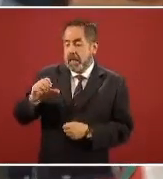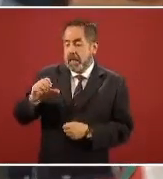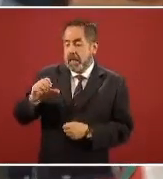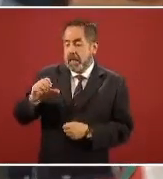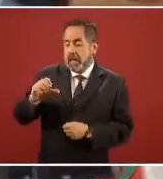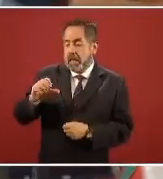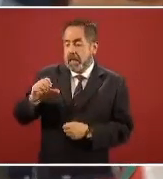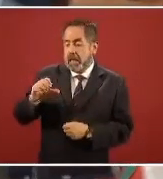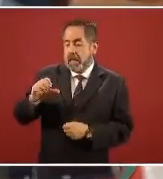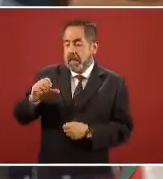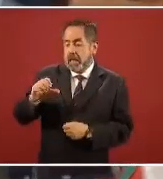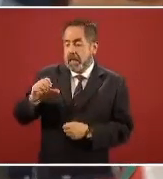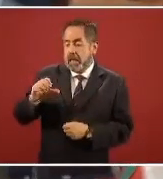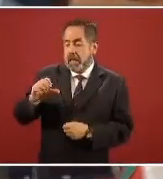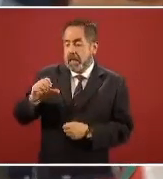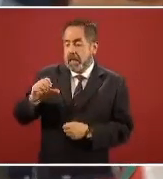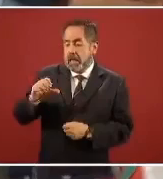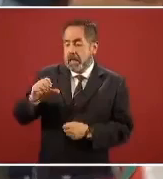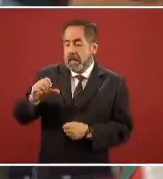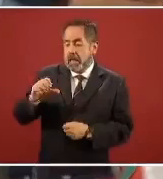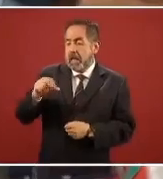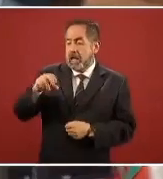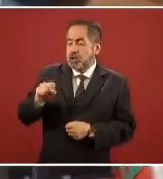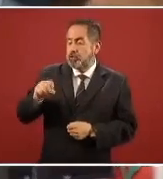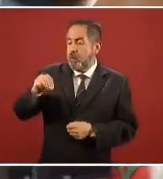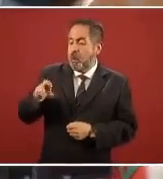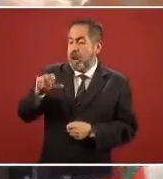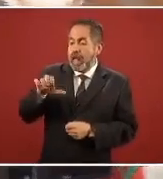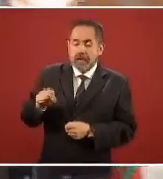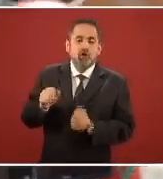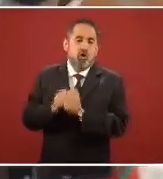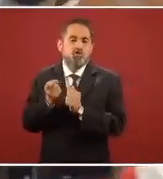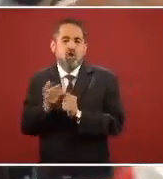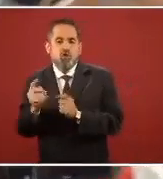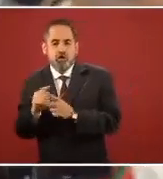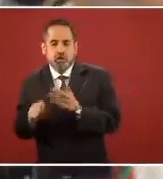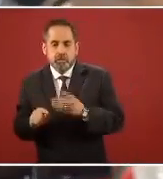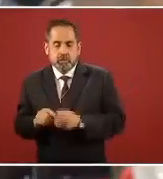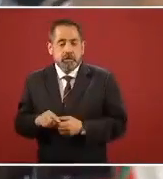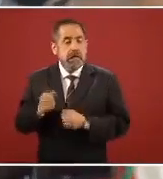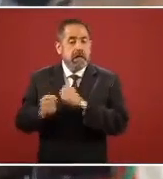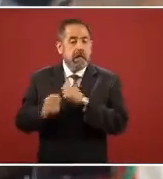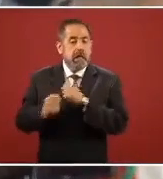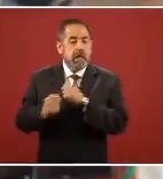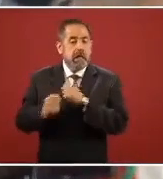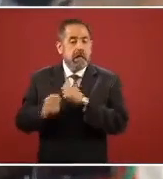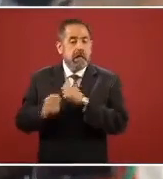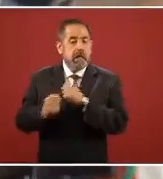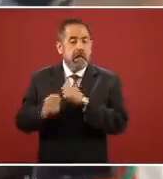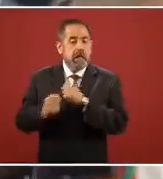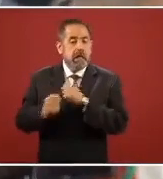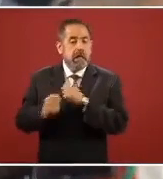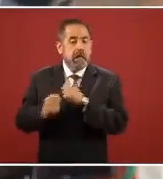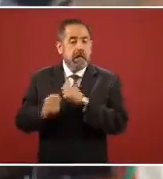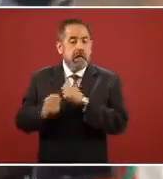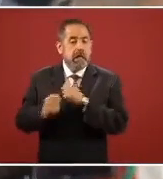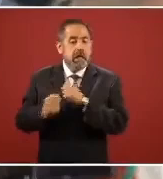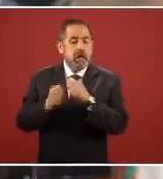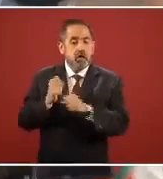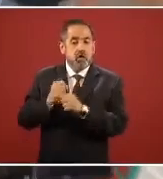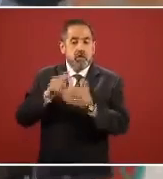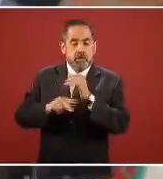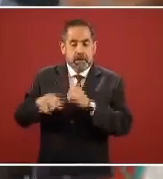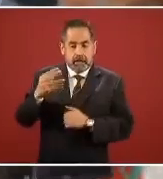they collaborated with Carlos Morales Gil otros. And others. En el 2014, and in the year